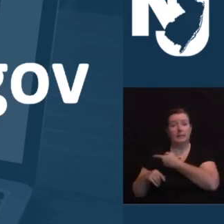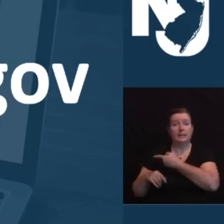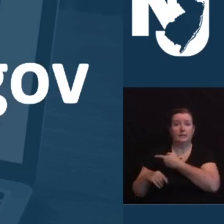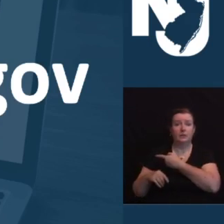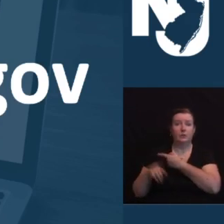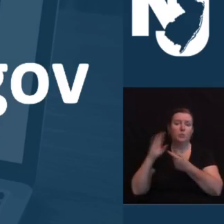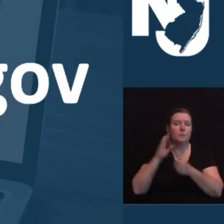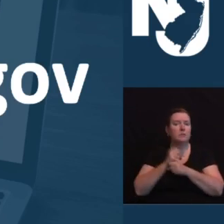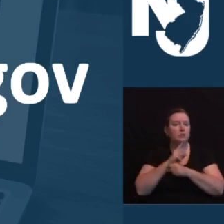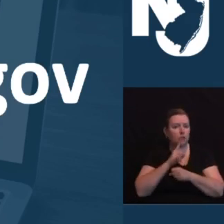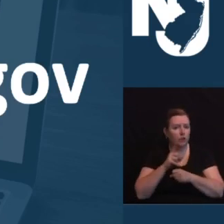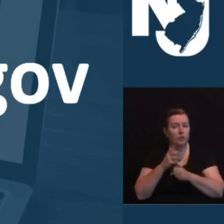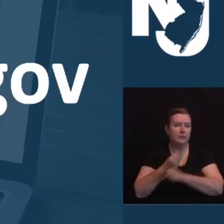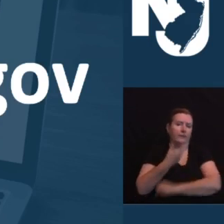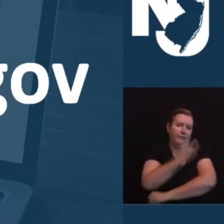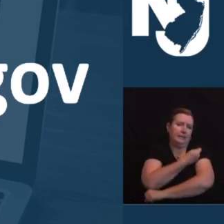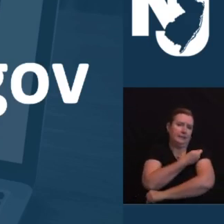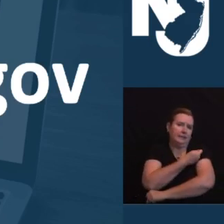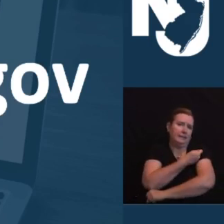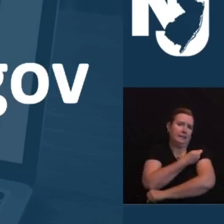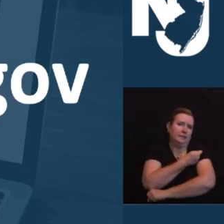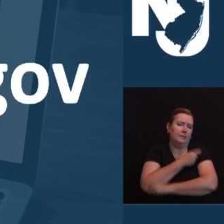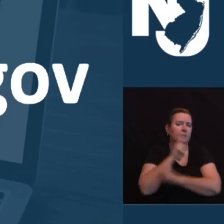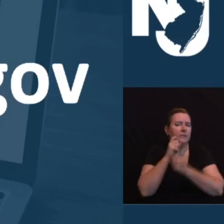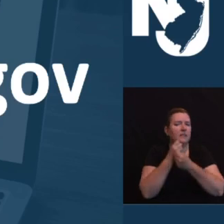safe, efficacious, and it's delivered equitably.